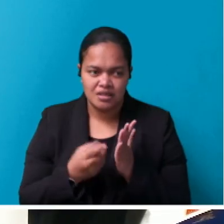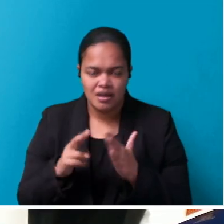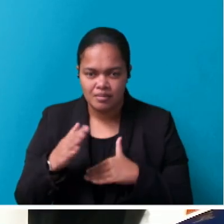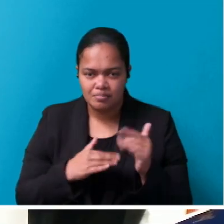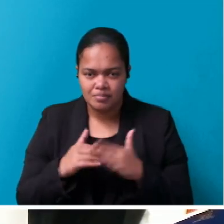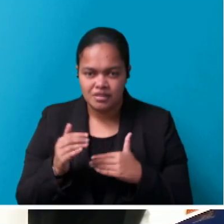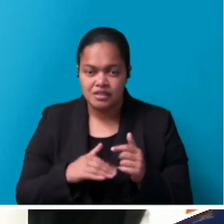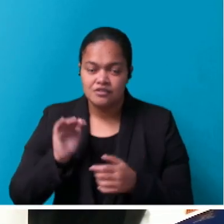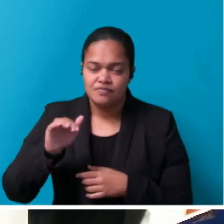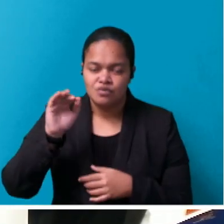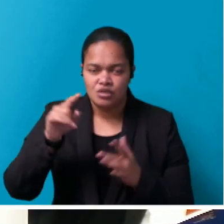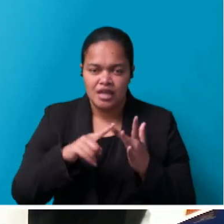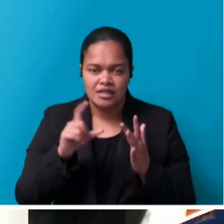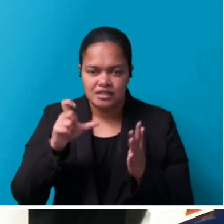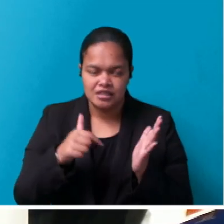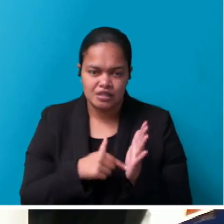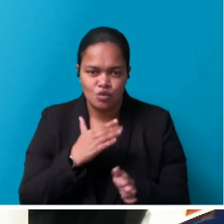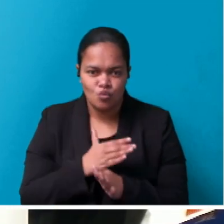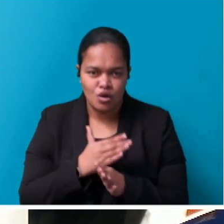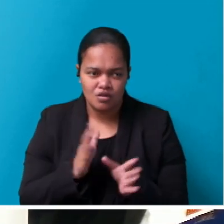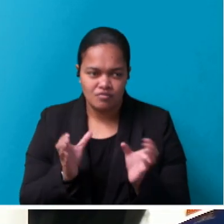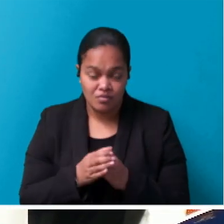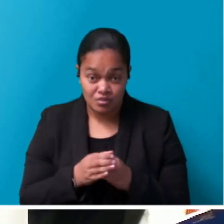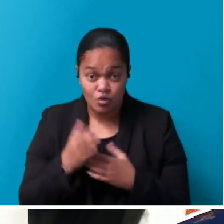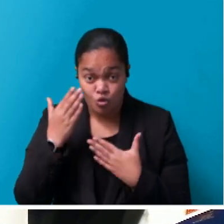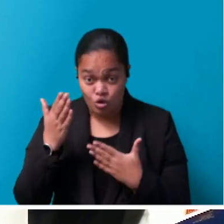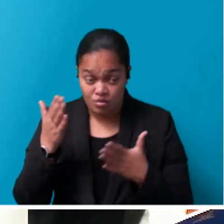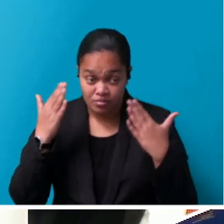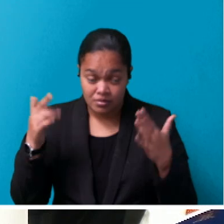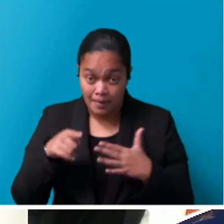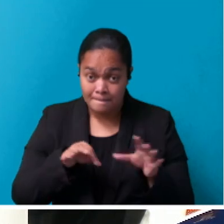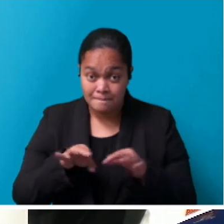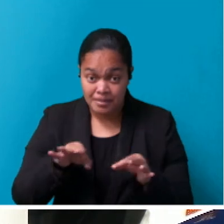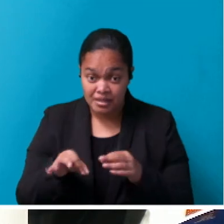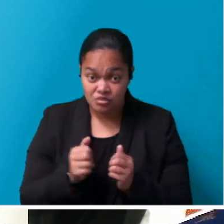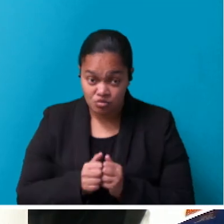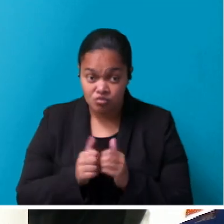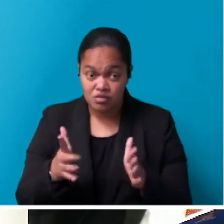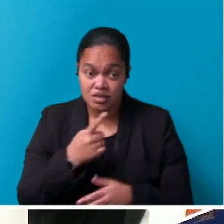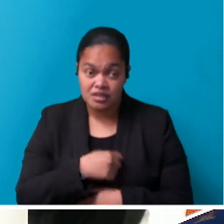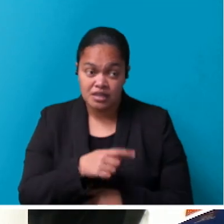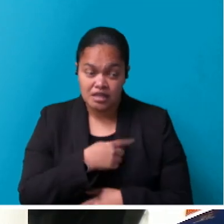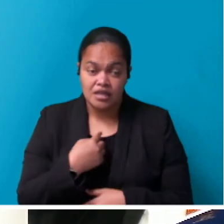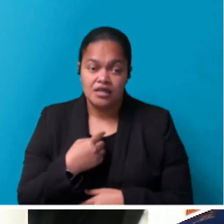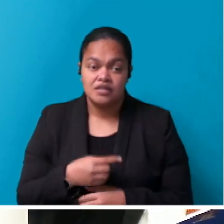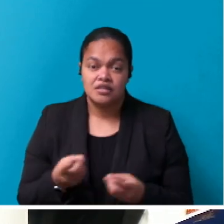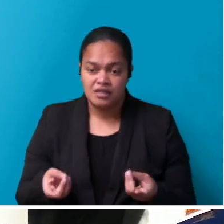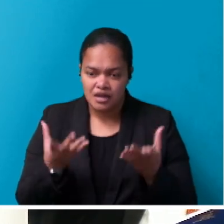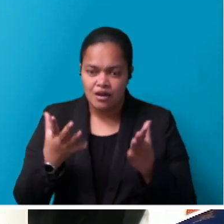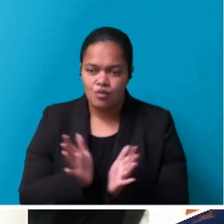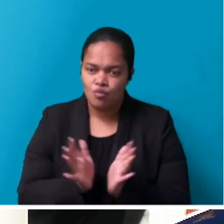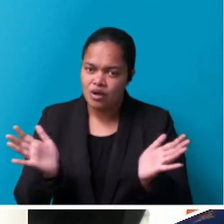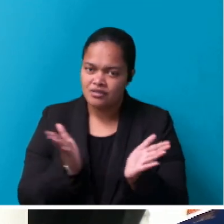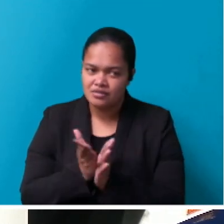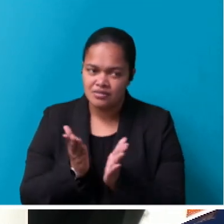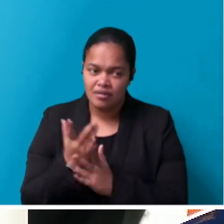a future ICT workforce. Honorable Speaker, it plans to roll out dedicated community-wide services and